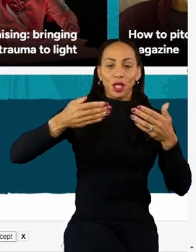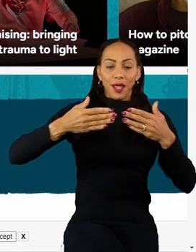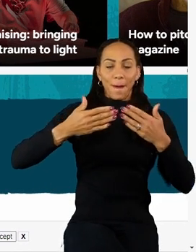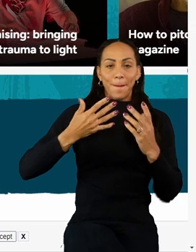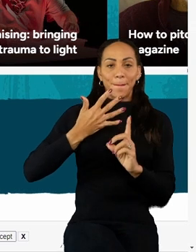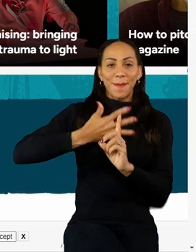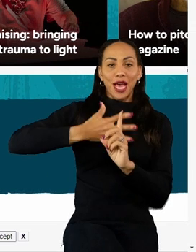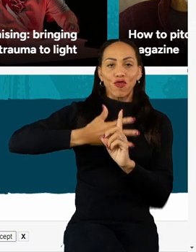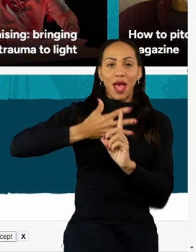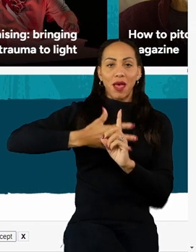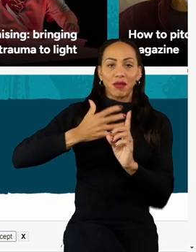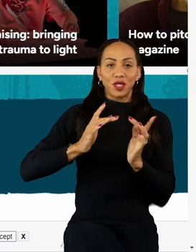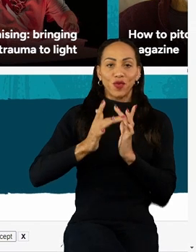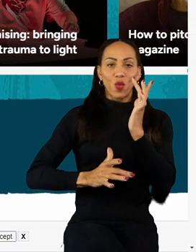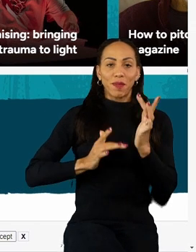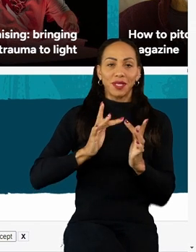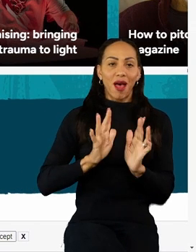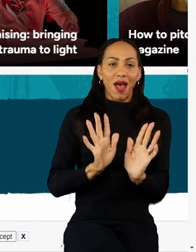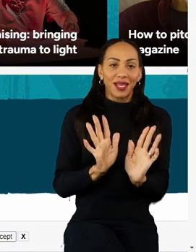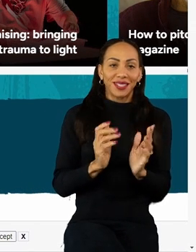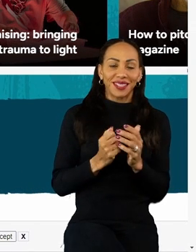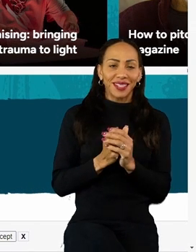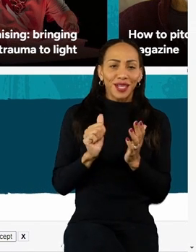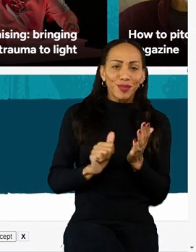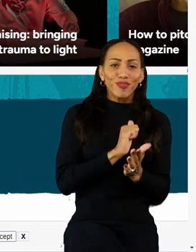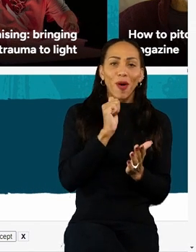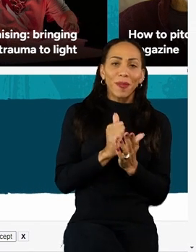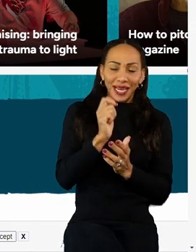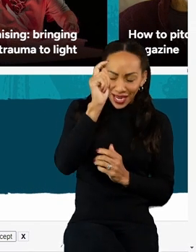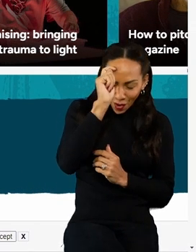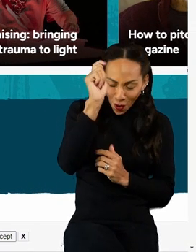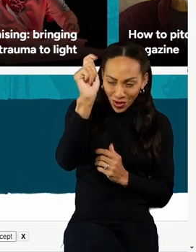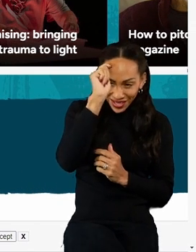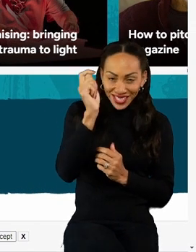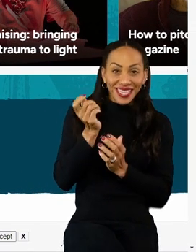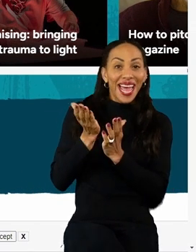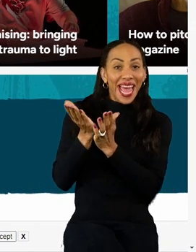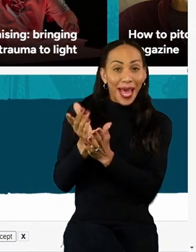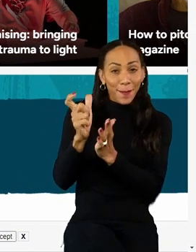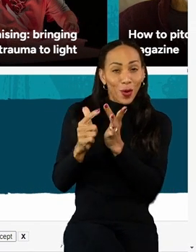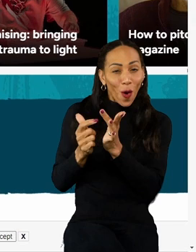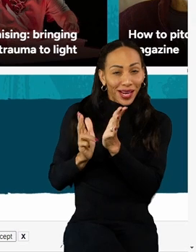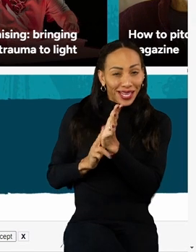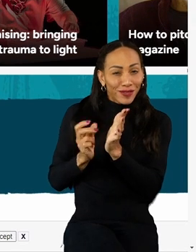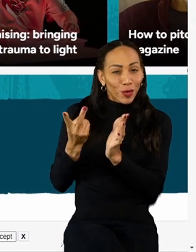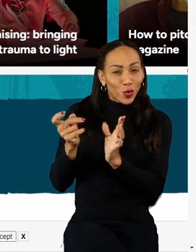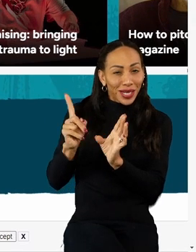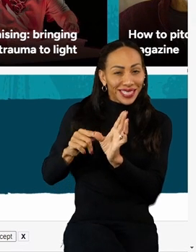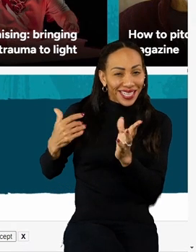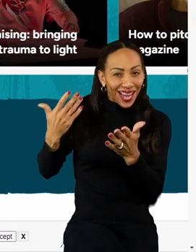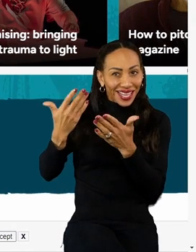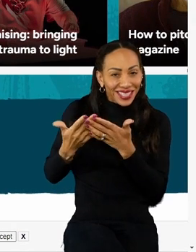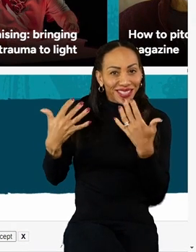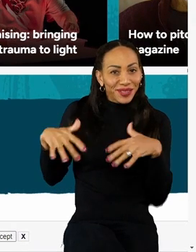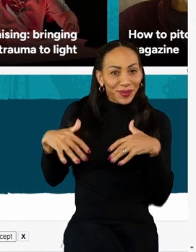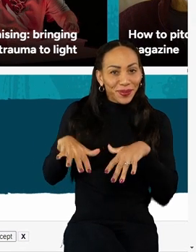encoded into the wallpaper backgrounds that you see across the website. So it's really sort of a properly